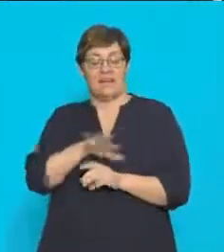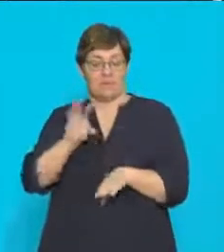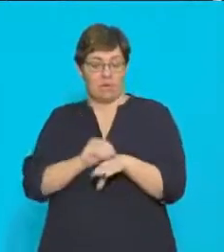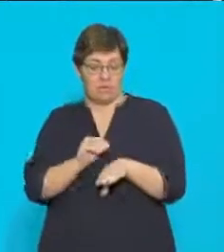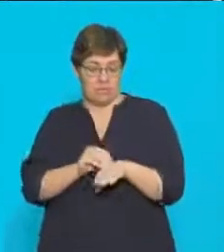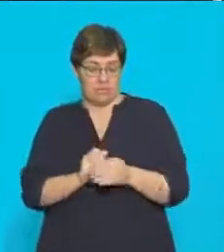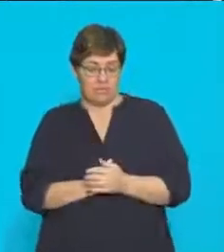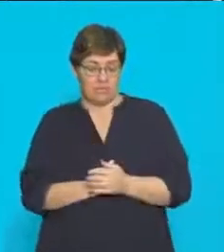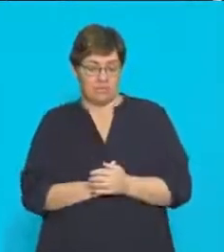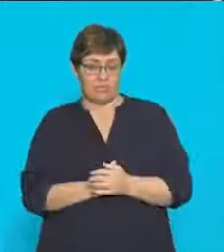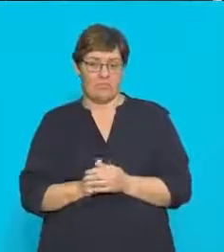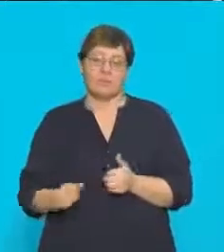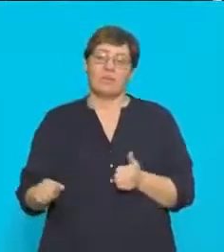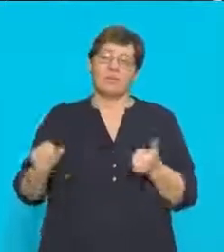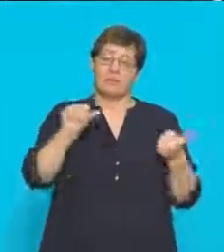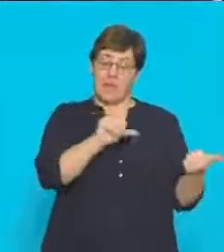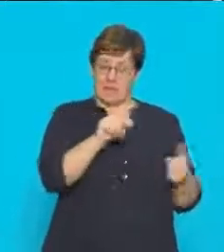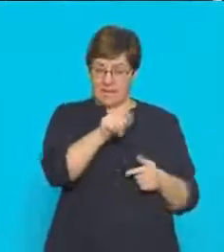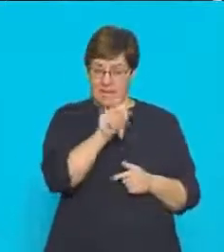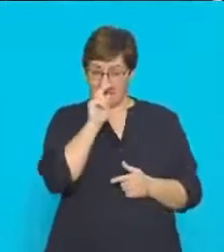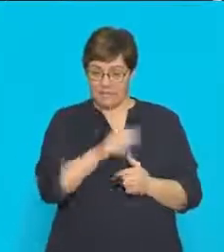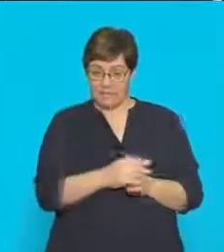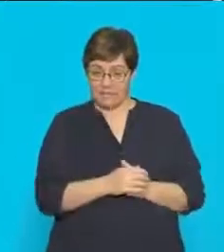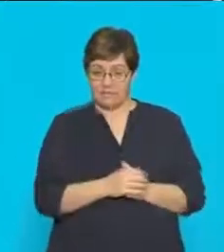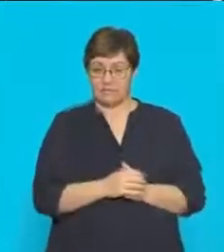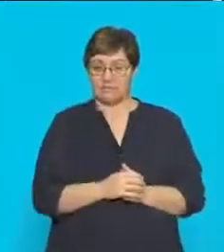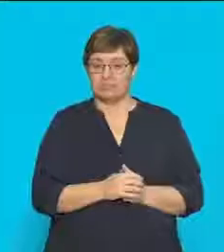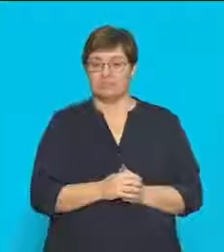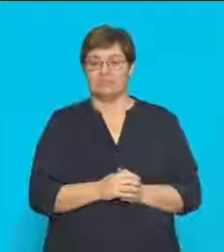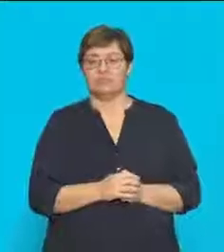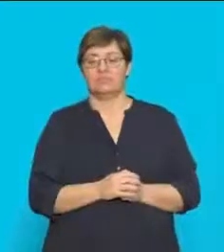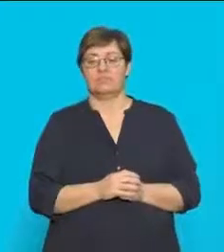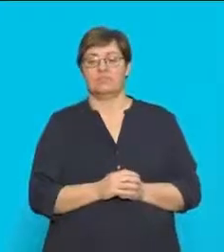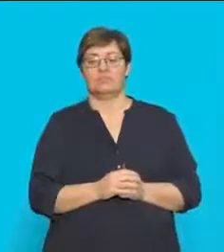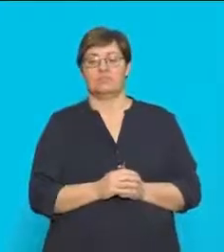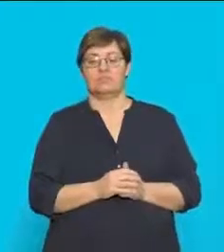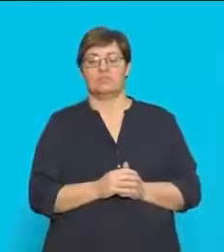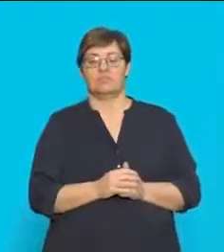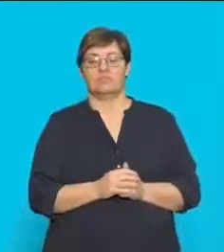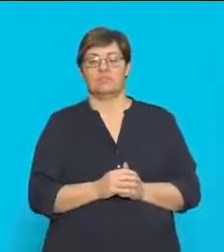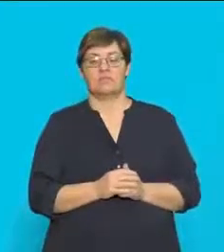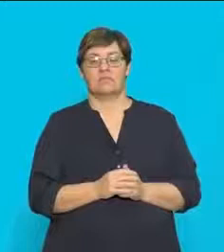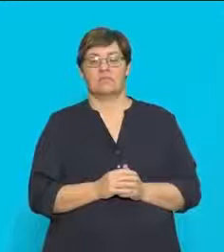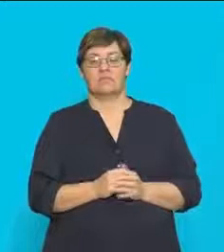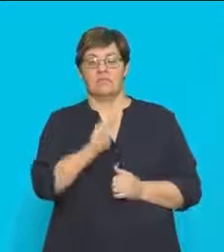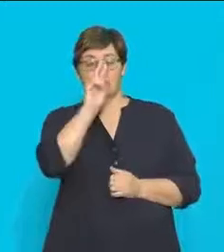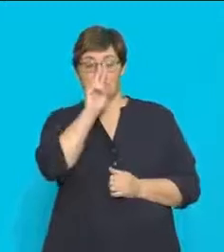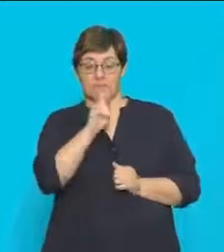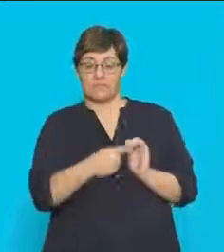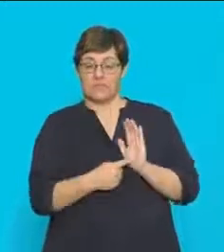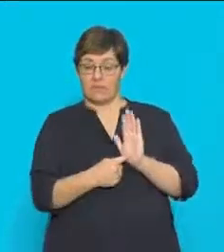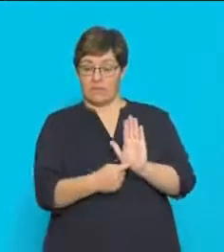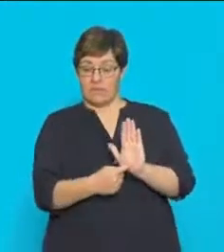problem. So let's go back to this answer that we've just got now. If you look at our